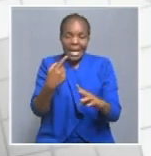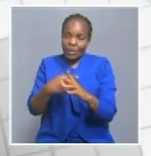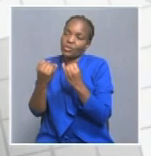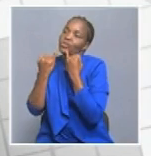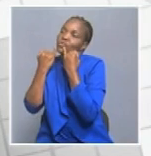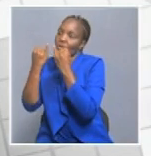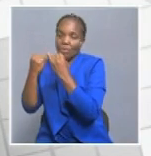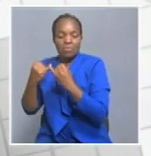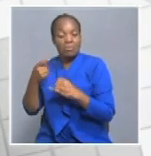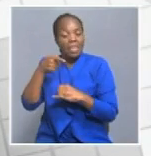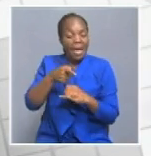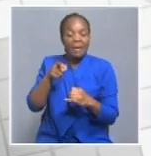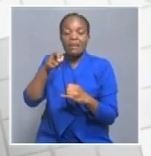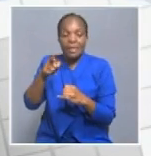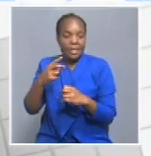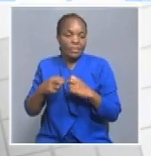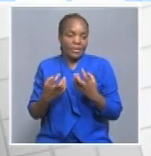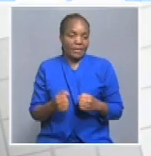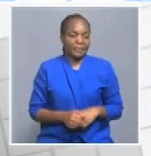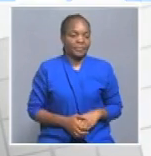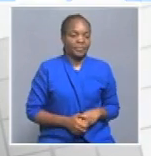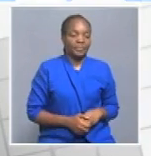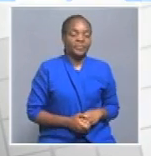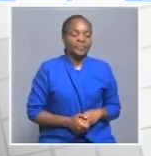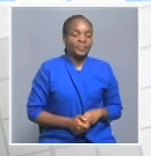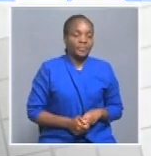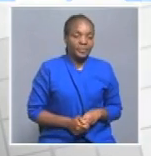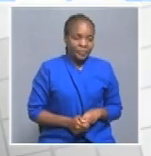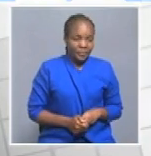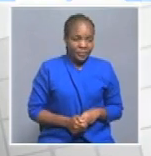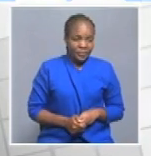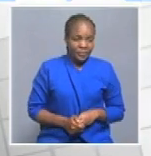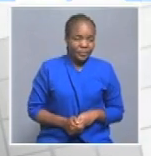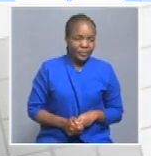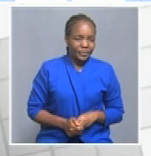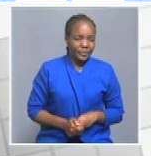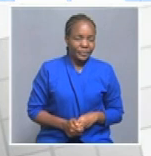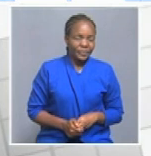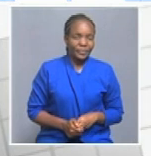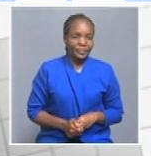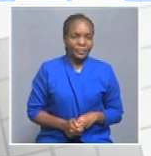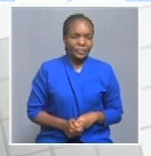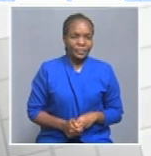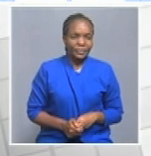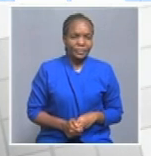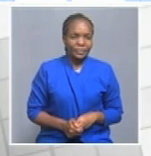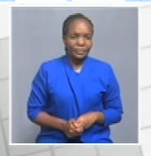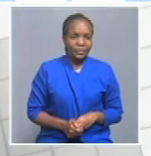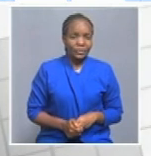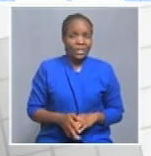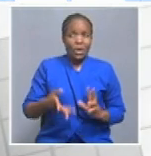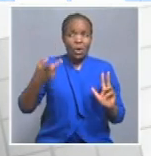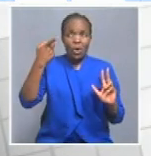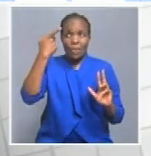this happens. We are running out of time, but something just to digress or change gears a bit. Information presented by the